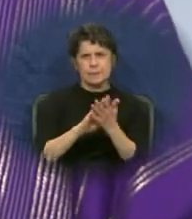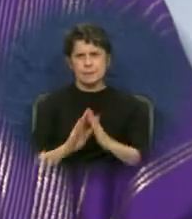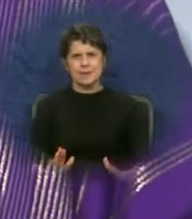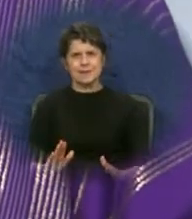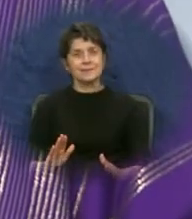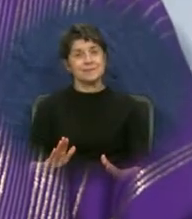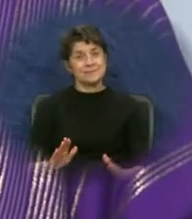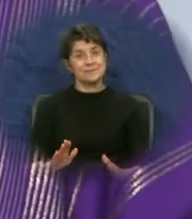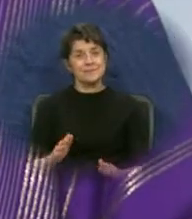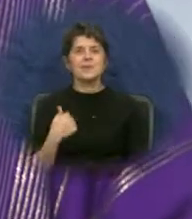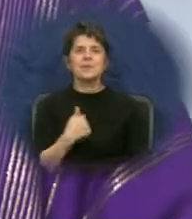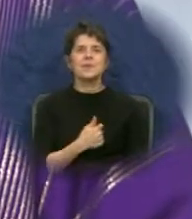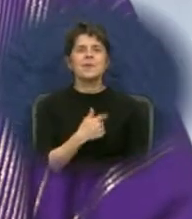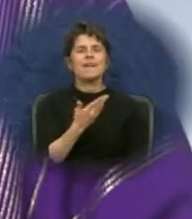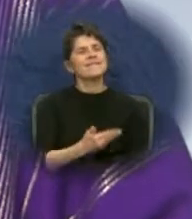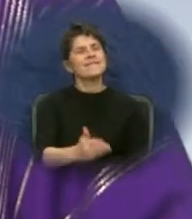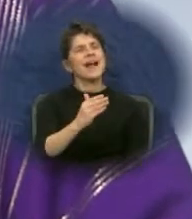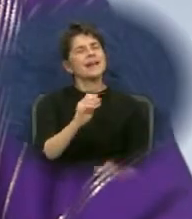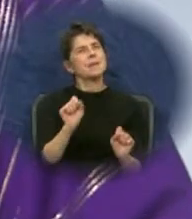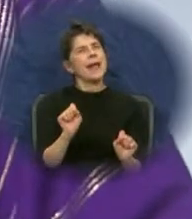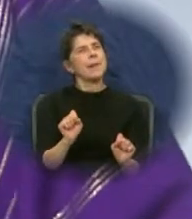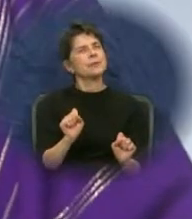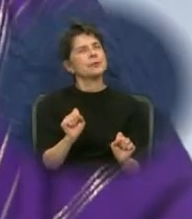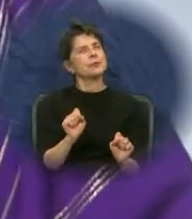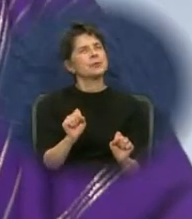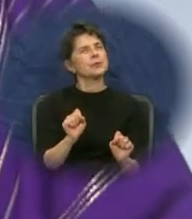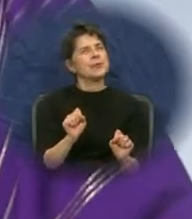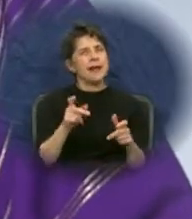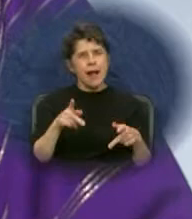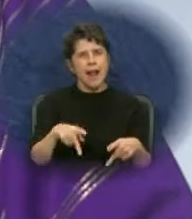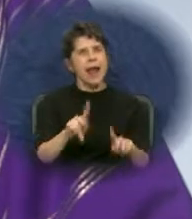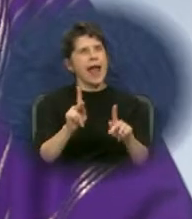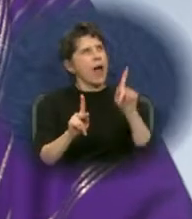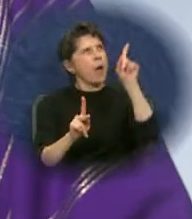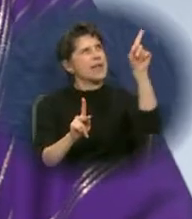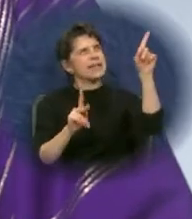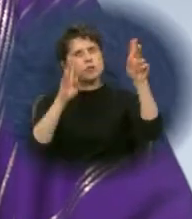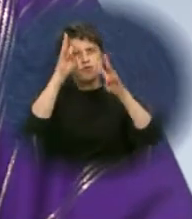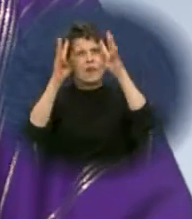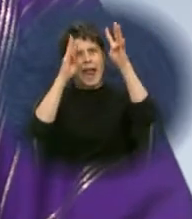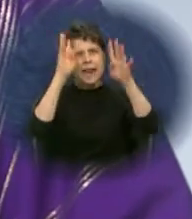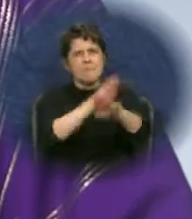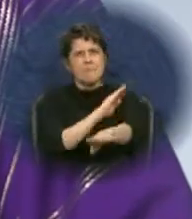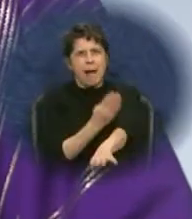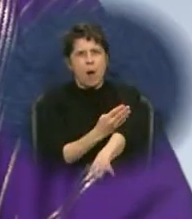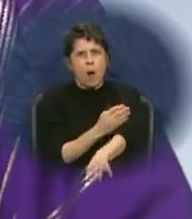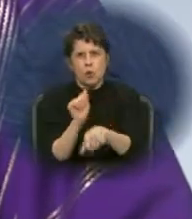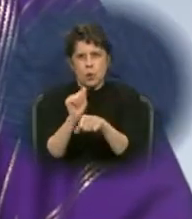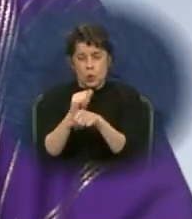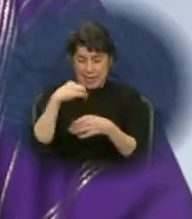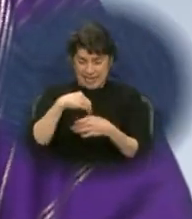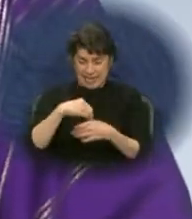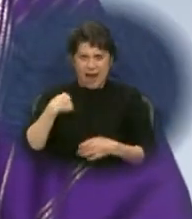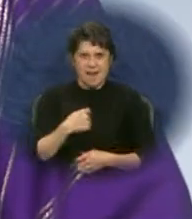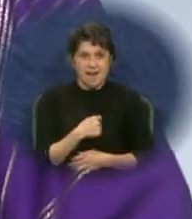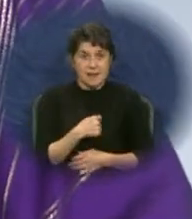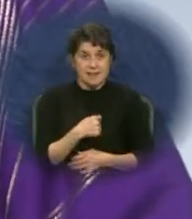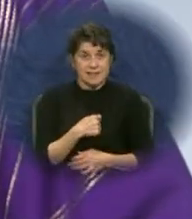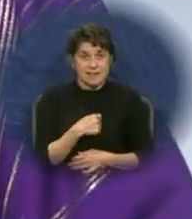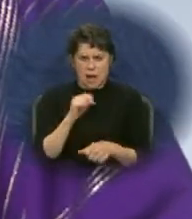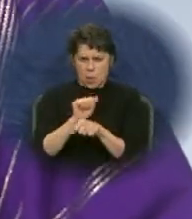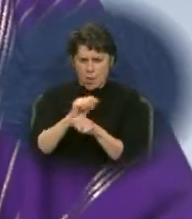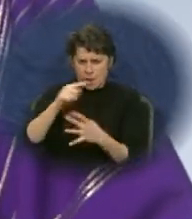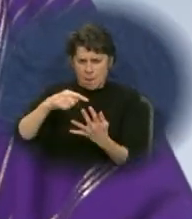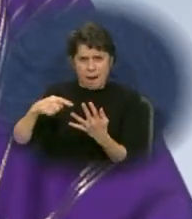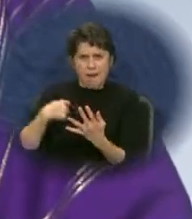invited to be able to allow that creative power of God's grace to work within us and among us, because God always just